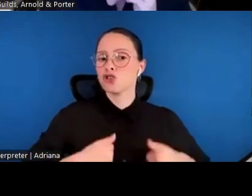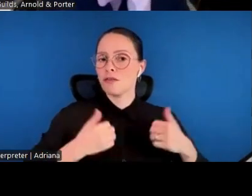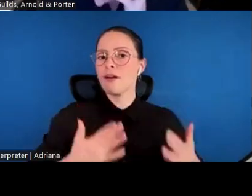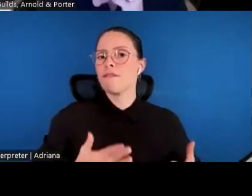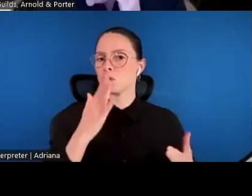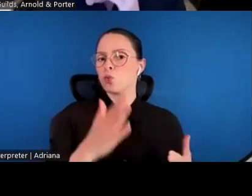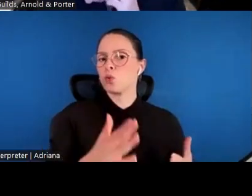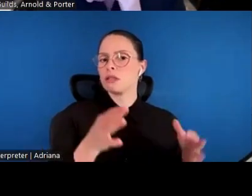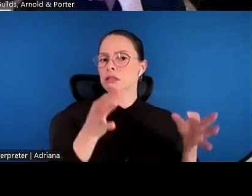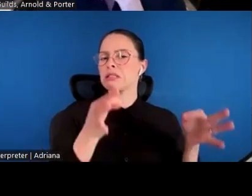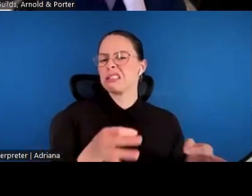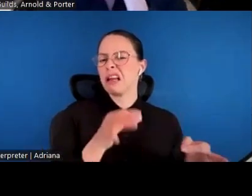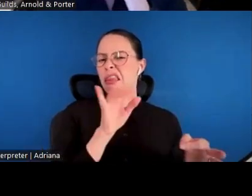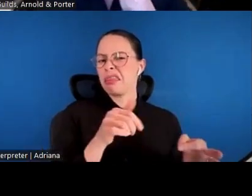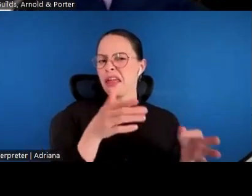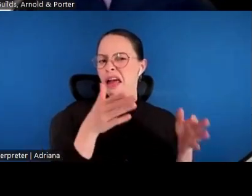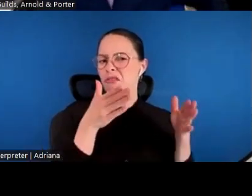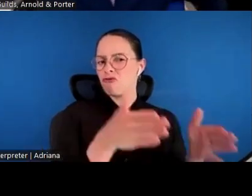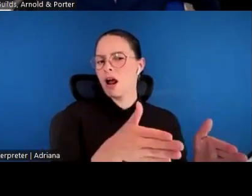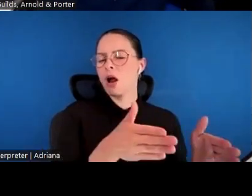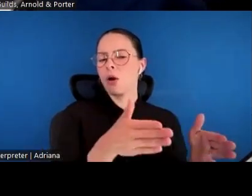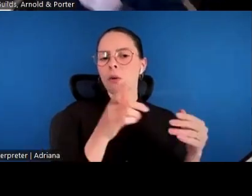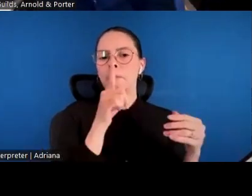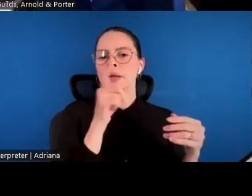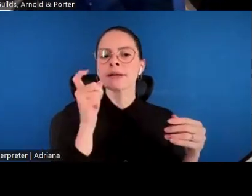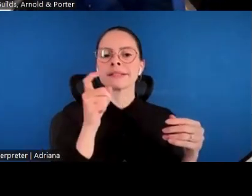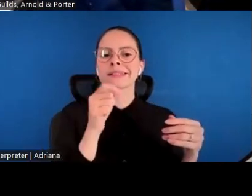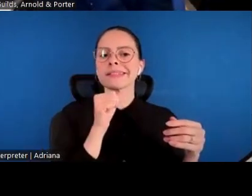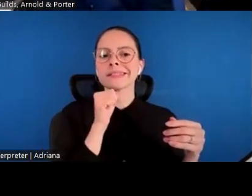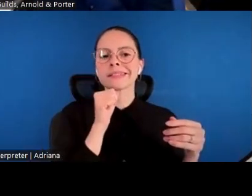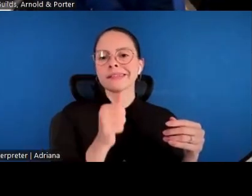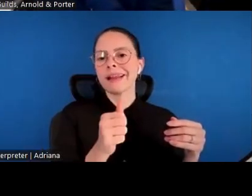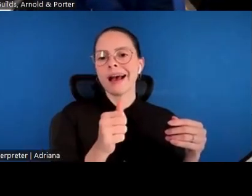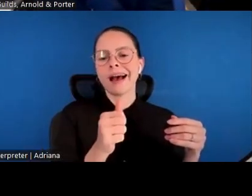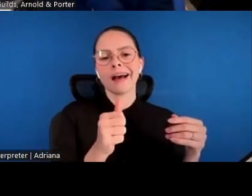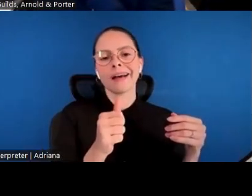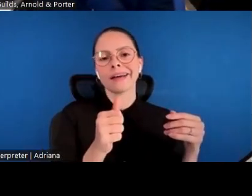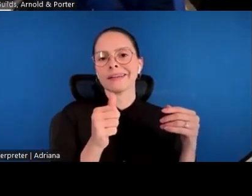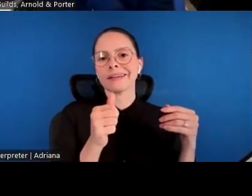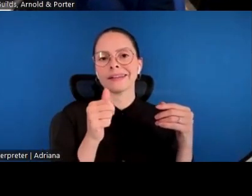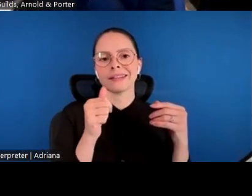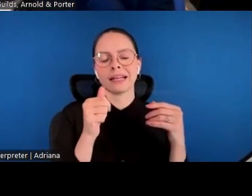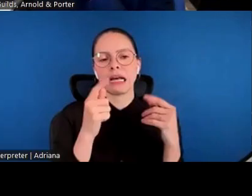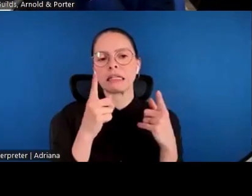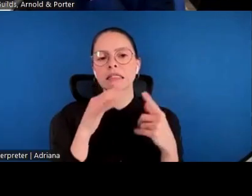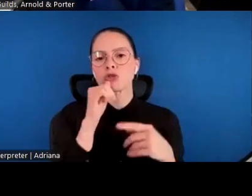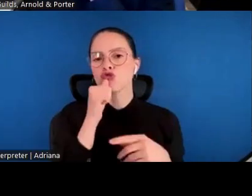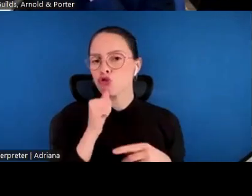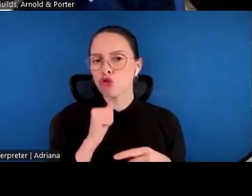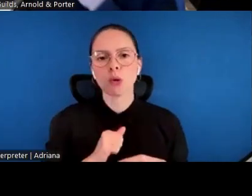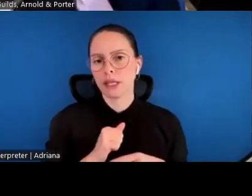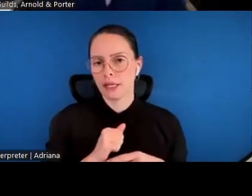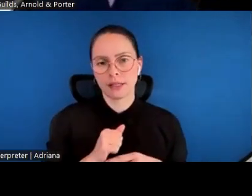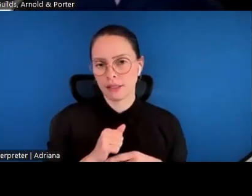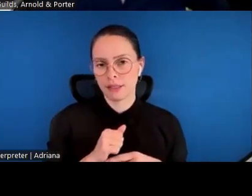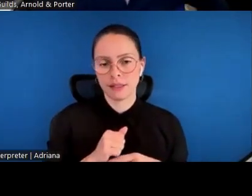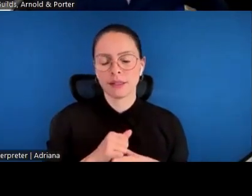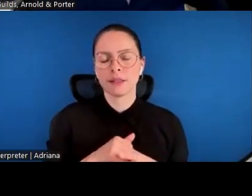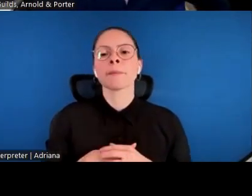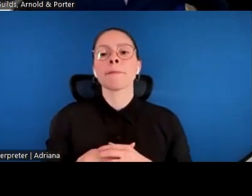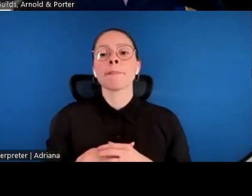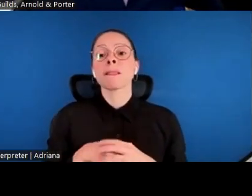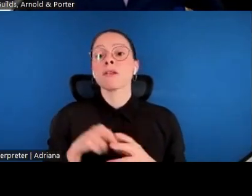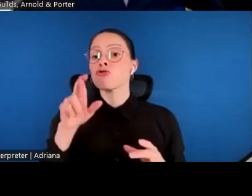just because it's not necessarily as grueling, at least on the active side. So Ryan, do you have anything to